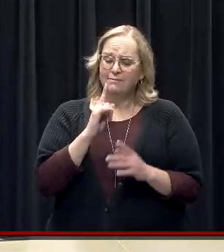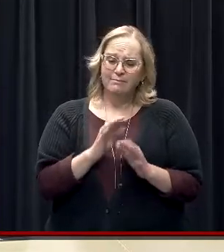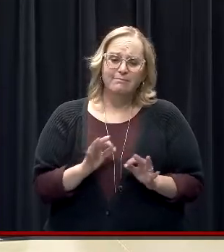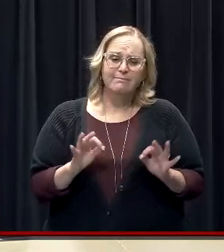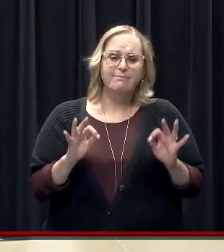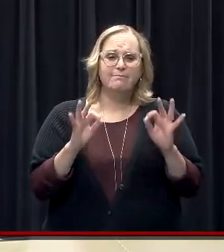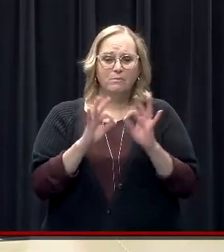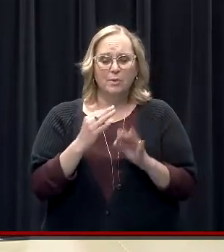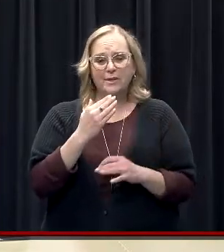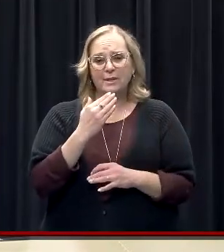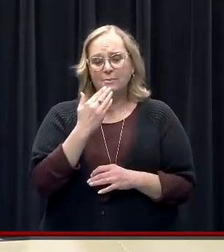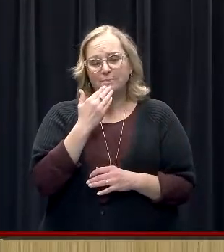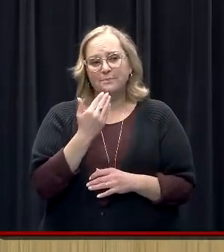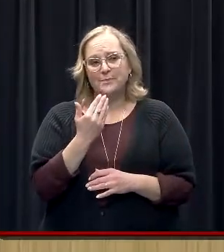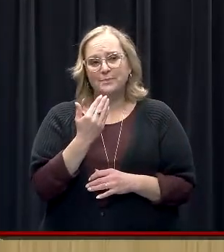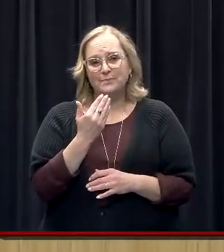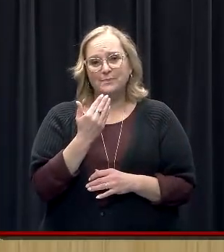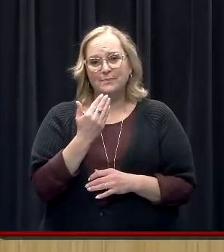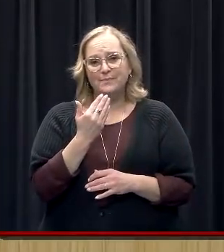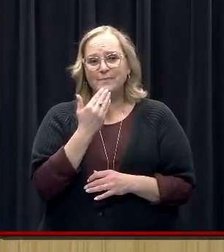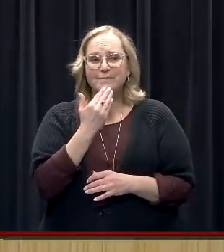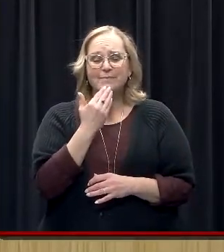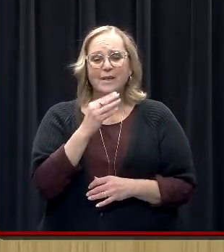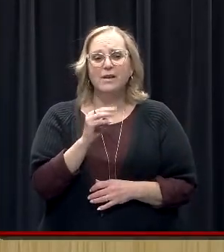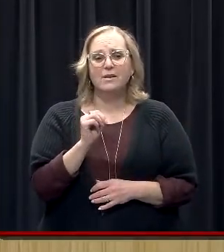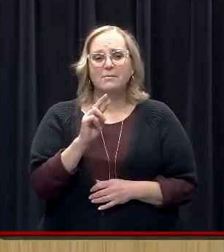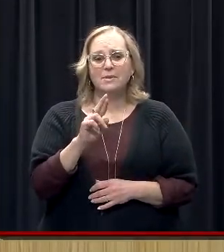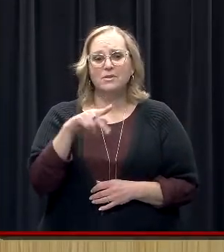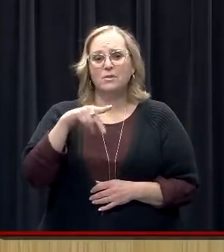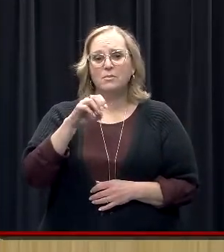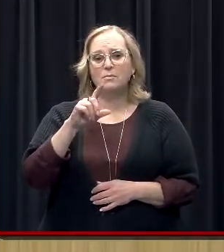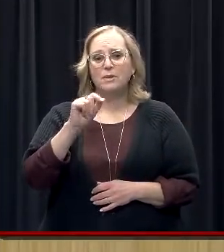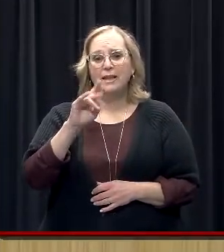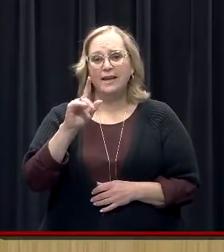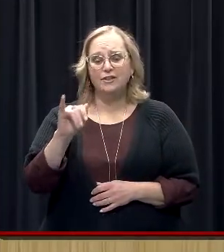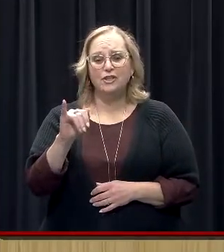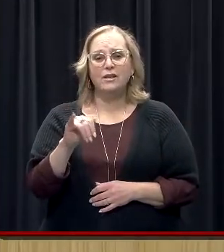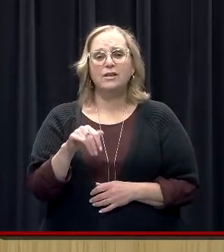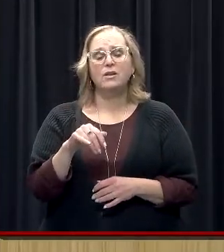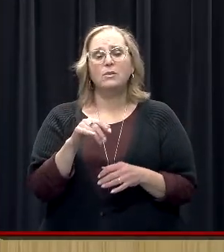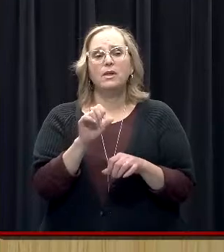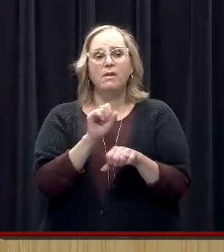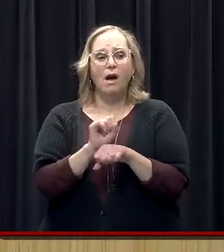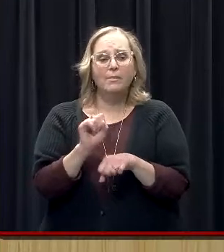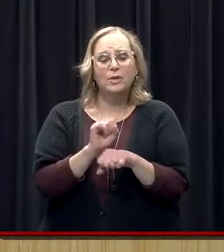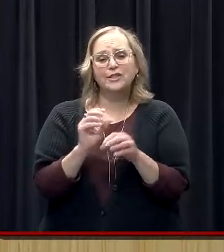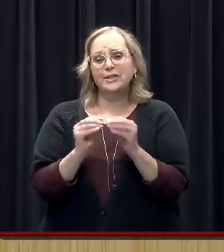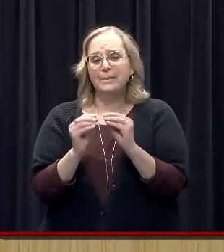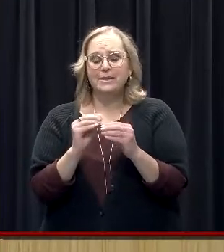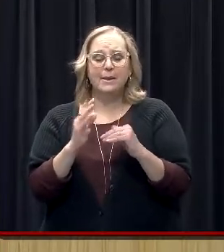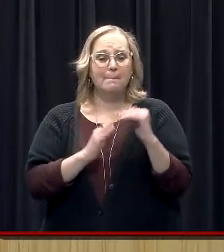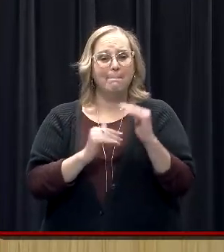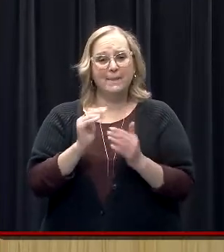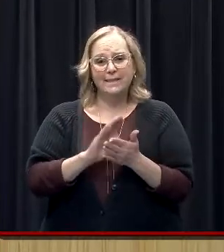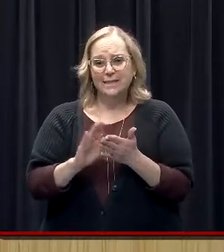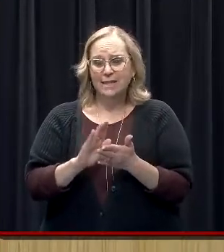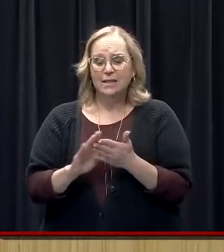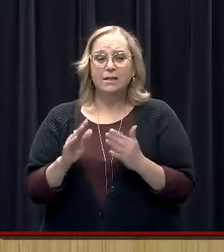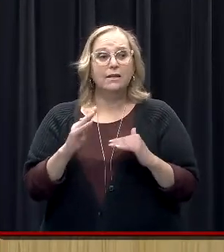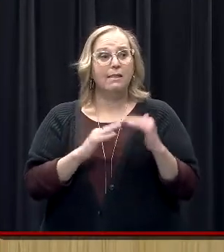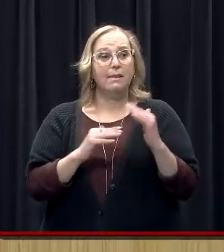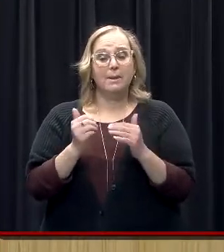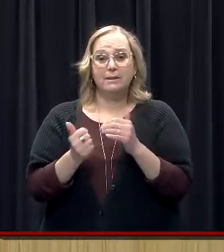say, again, Mr. Palangi, operations and maintenance, the building custodians, the building